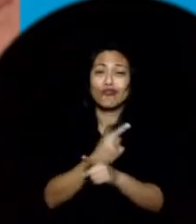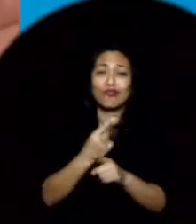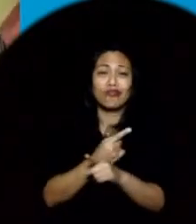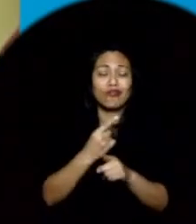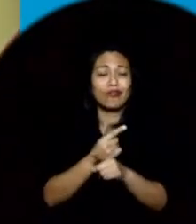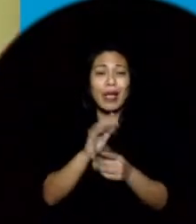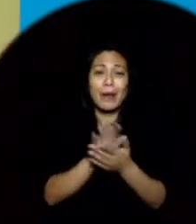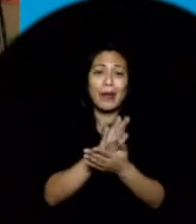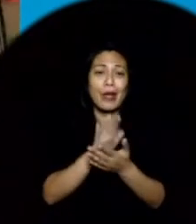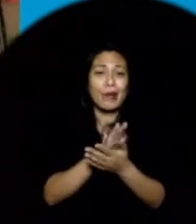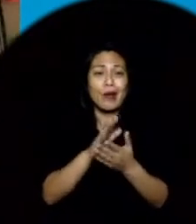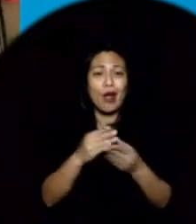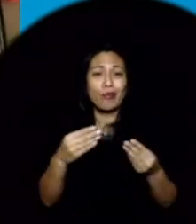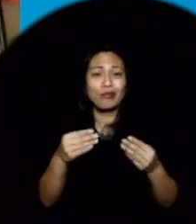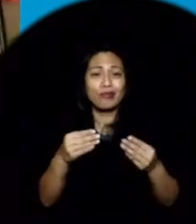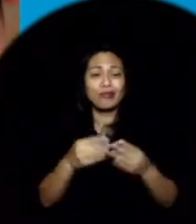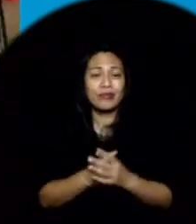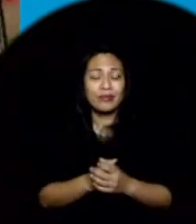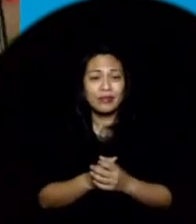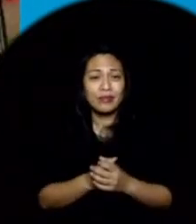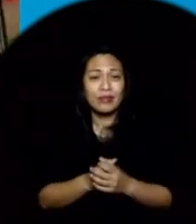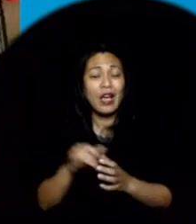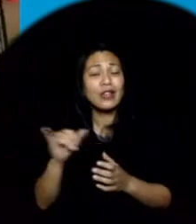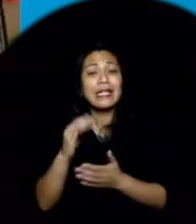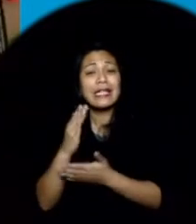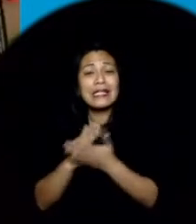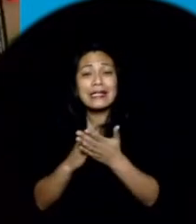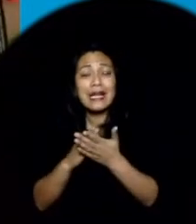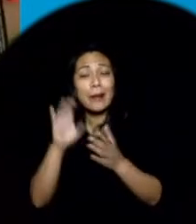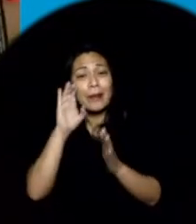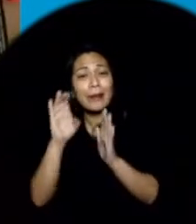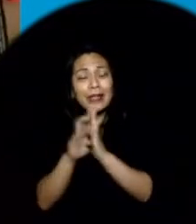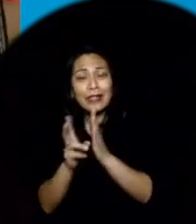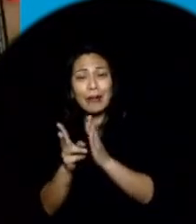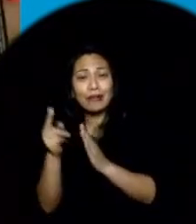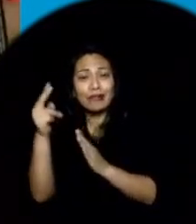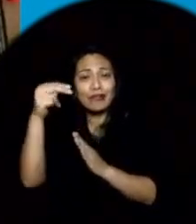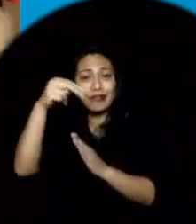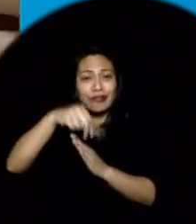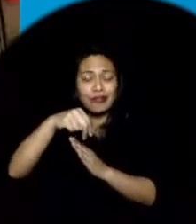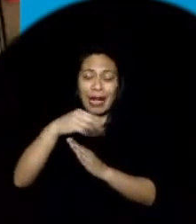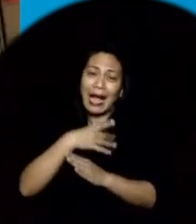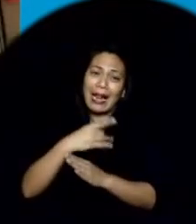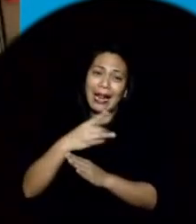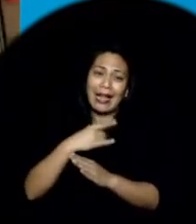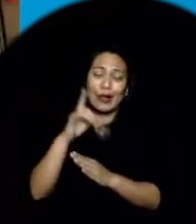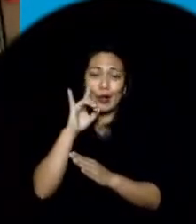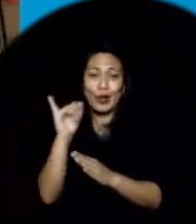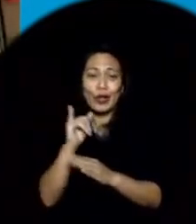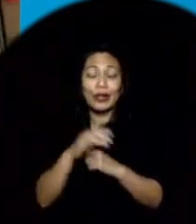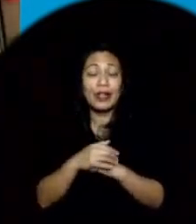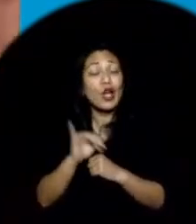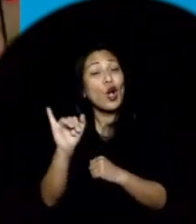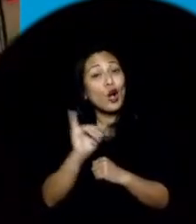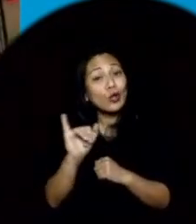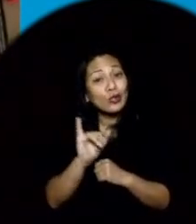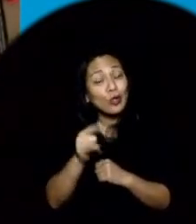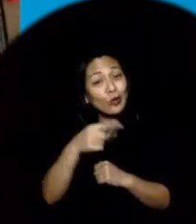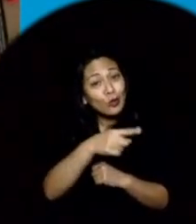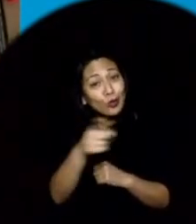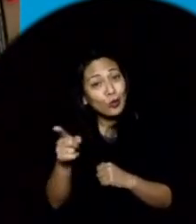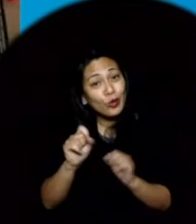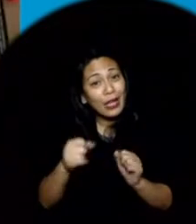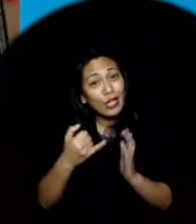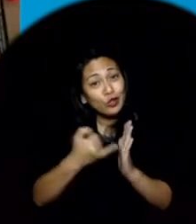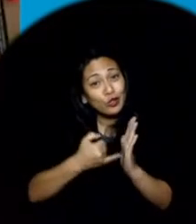old cardstock. And then we have images that we've cut out because we really just like what they look like. And of course, you can just